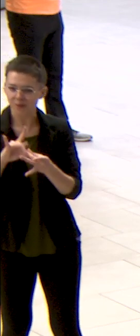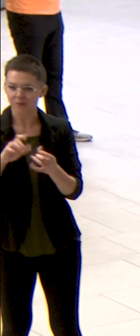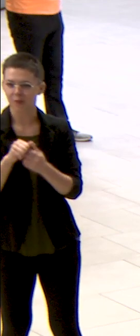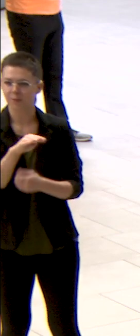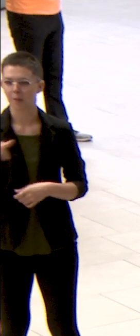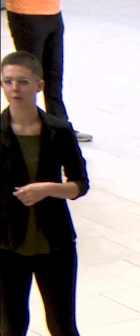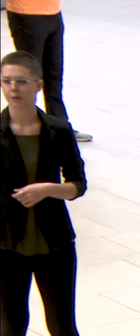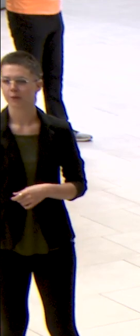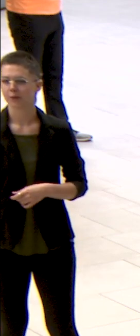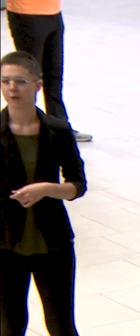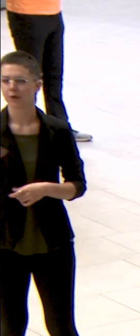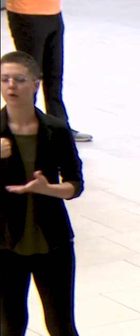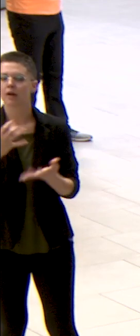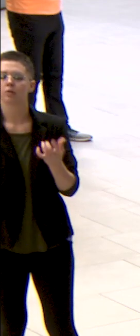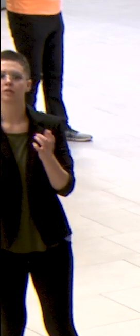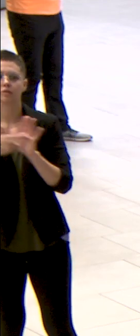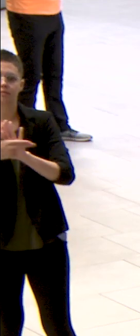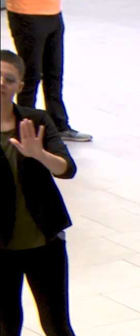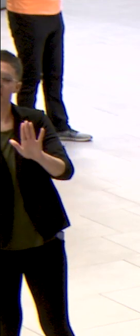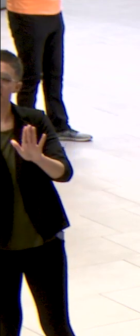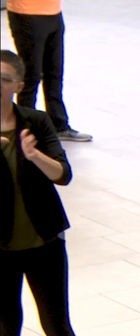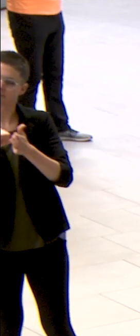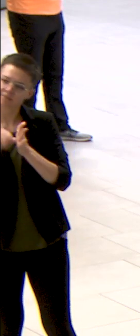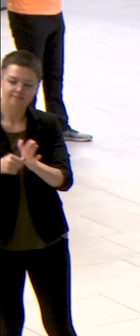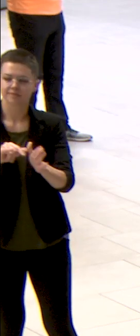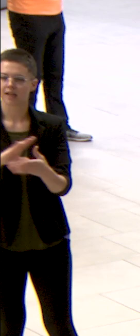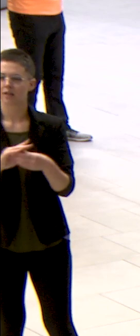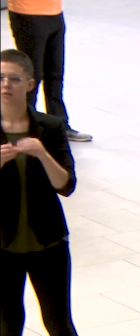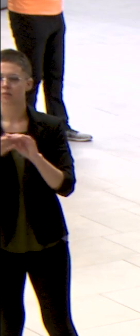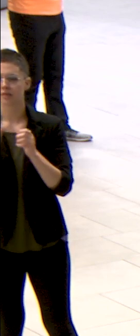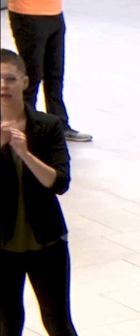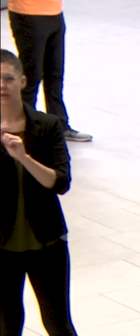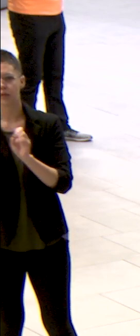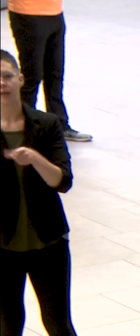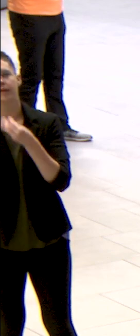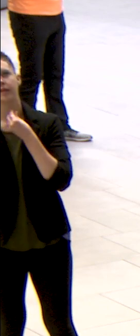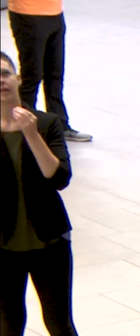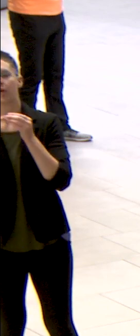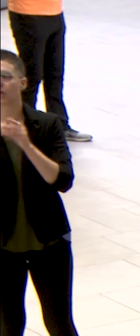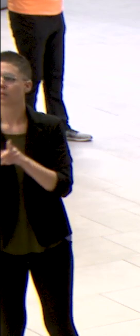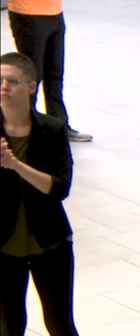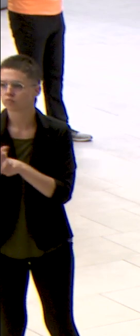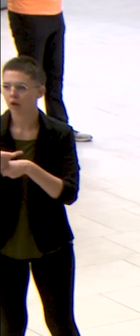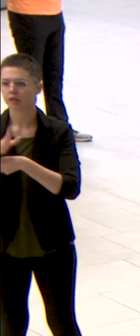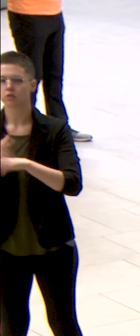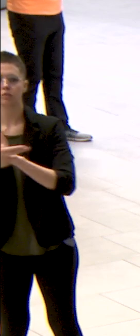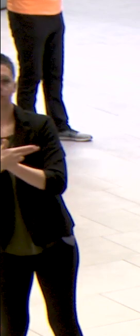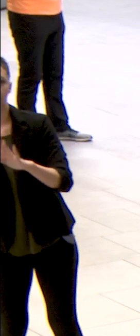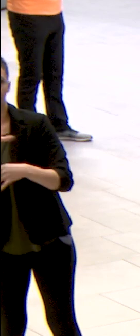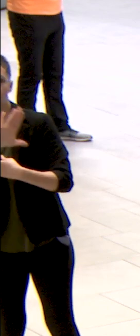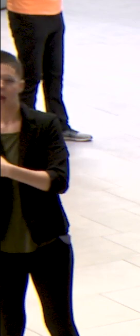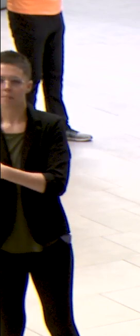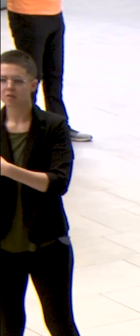barbecue. And I like to highlight that story because I think it's a way for you to be able to think about your product, your brand, your company, and what is the mechanism.